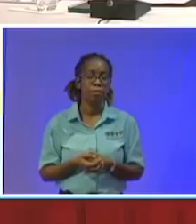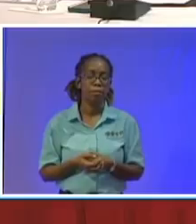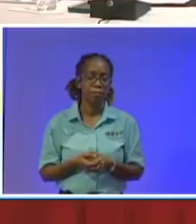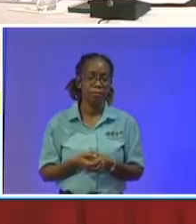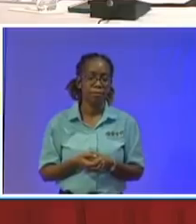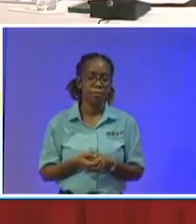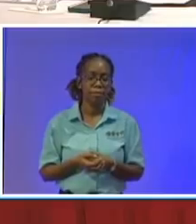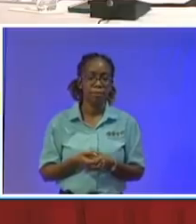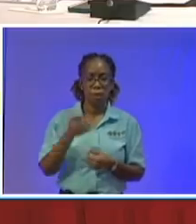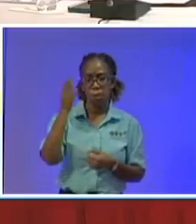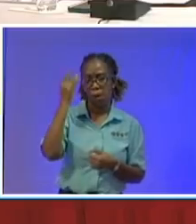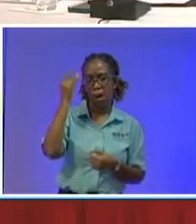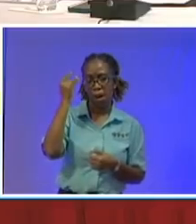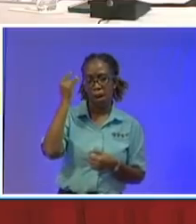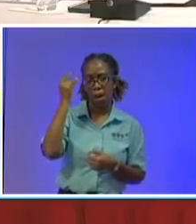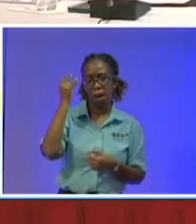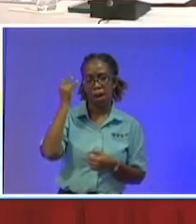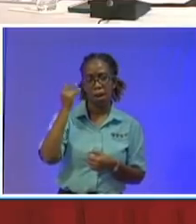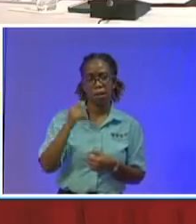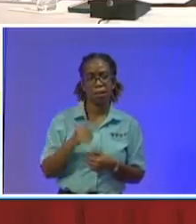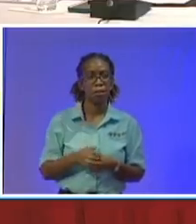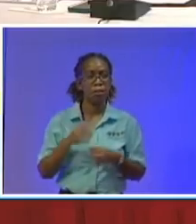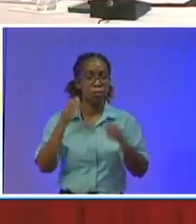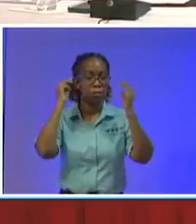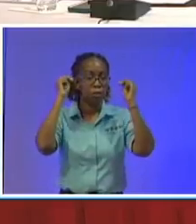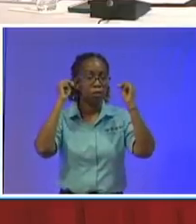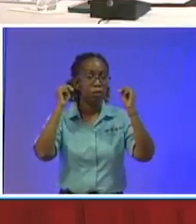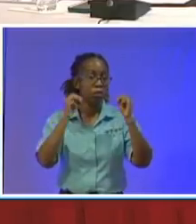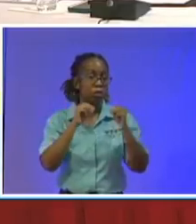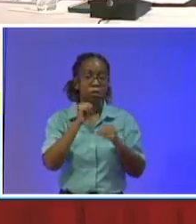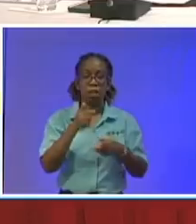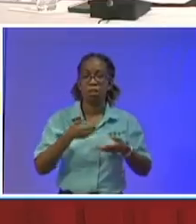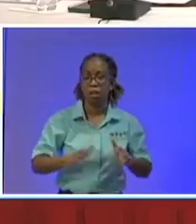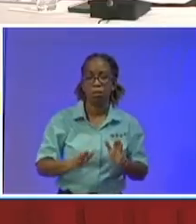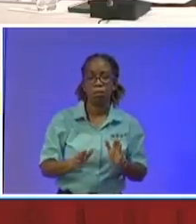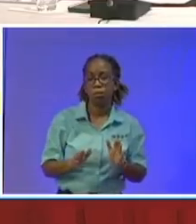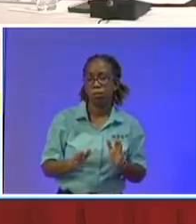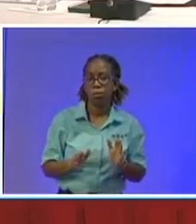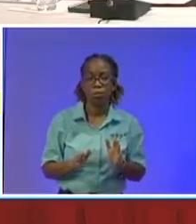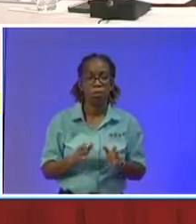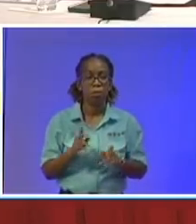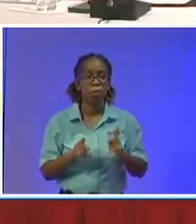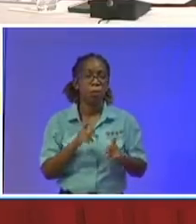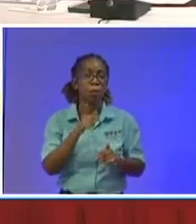Why didn't the ministry allow people who wanted a third dose of the